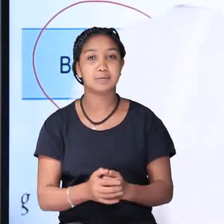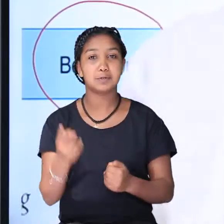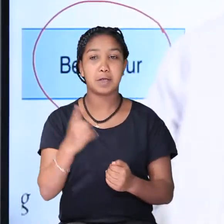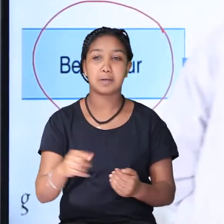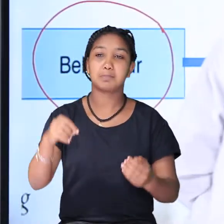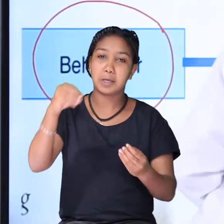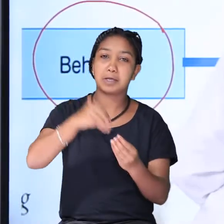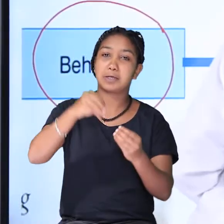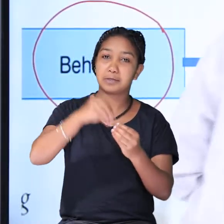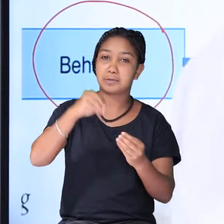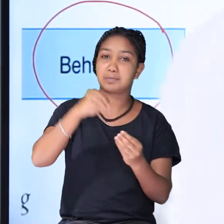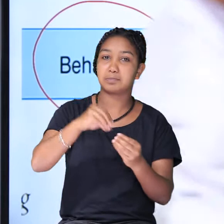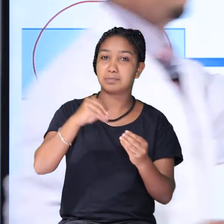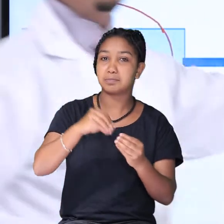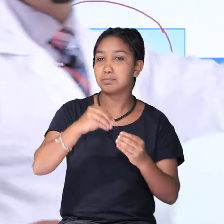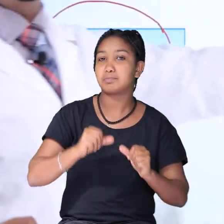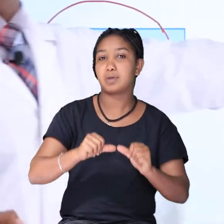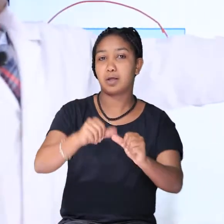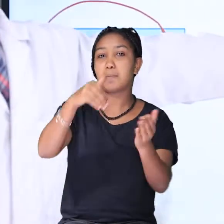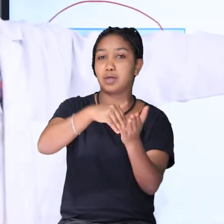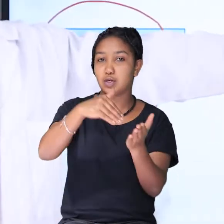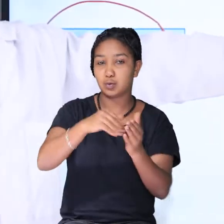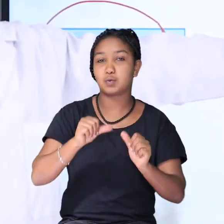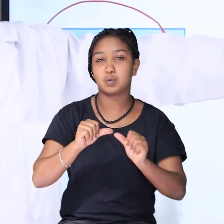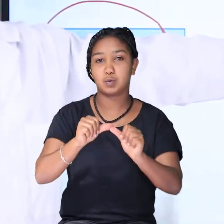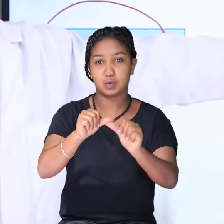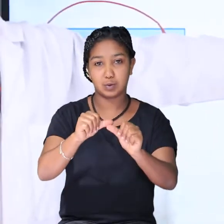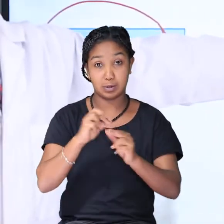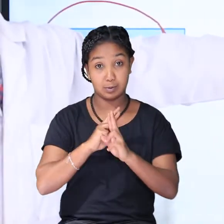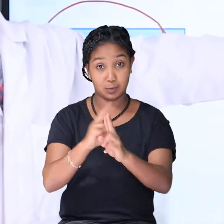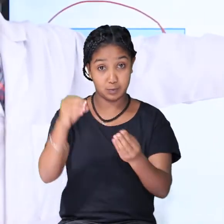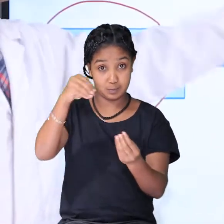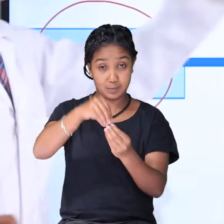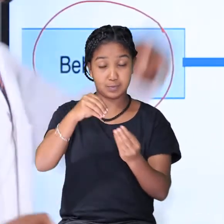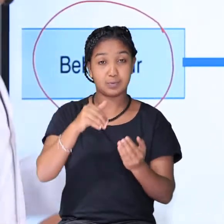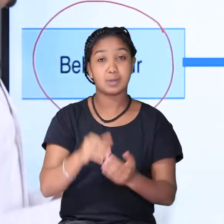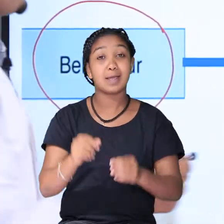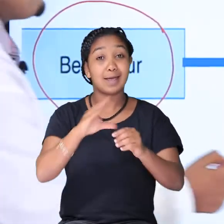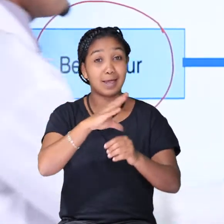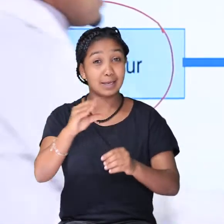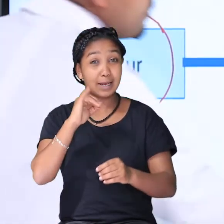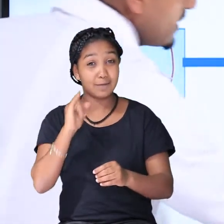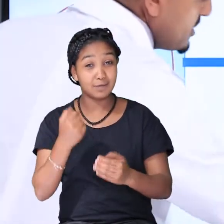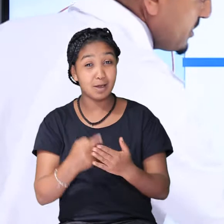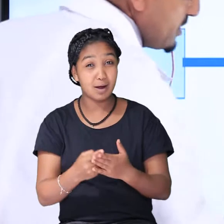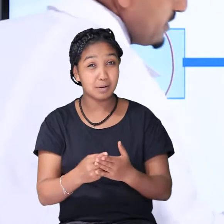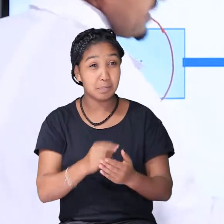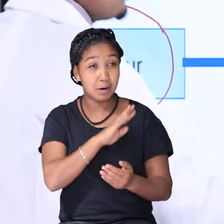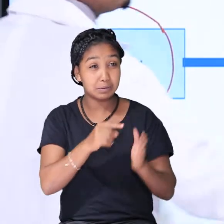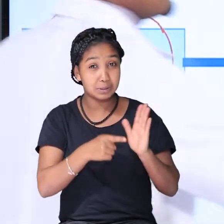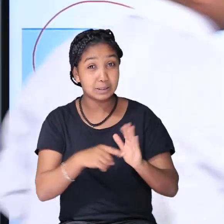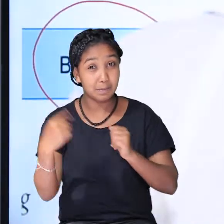they increase the likelihood of the repetition of a response, and if they are